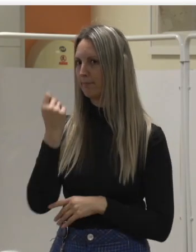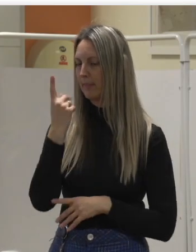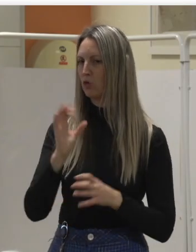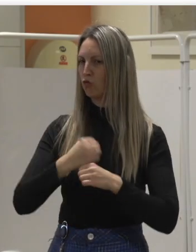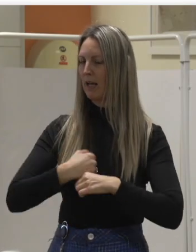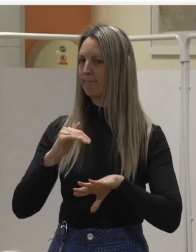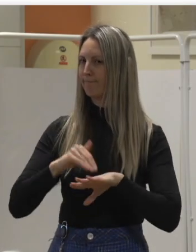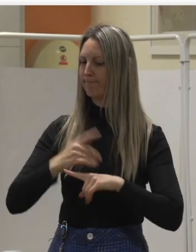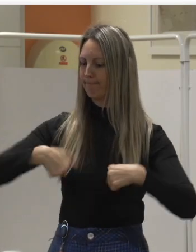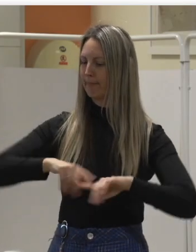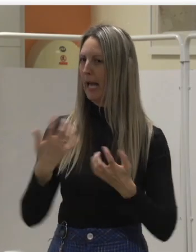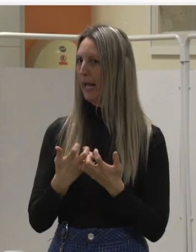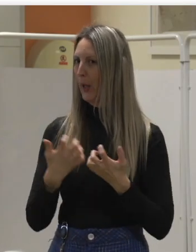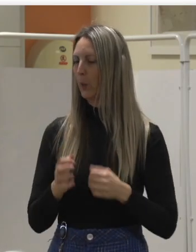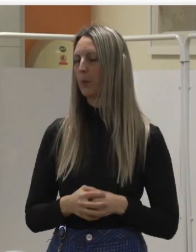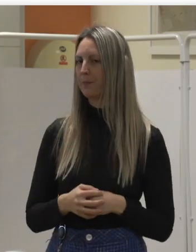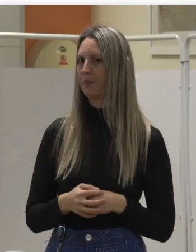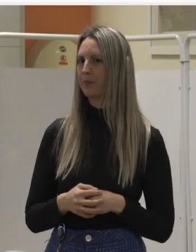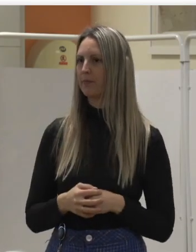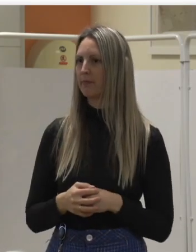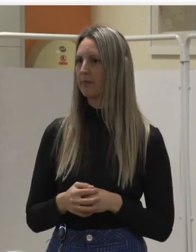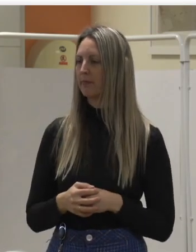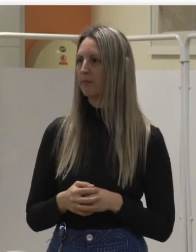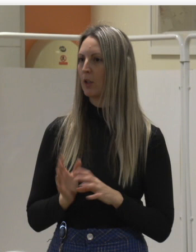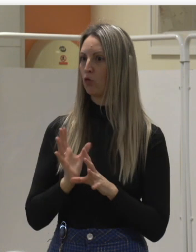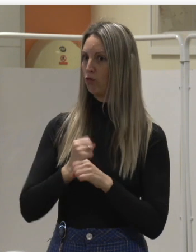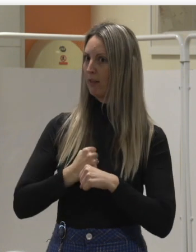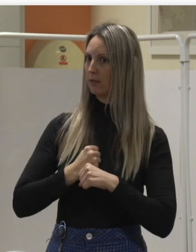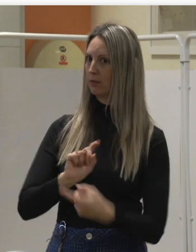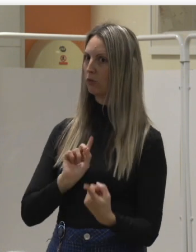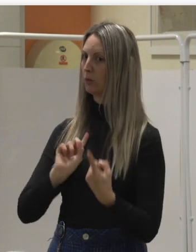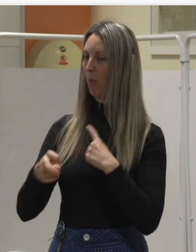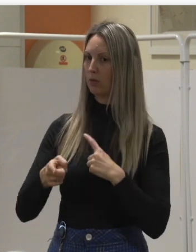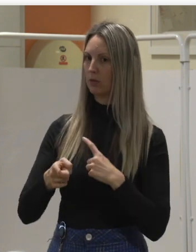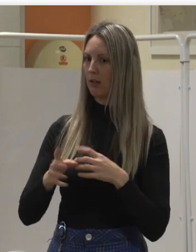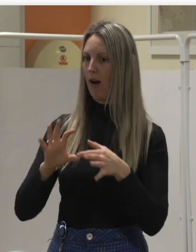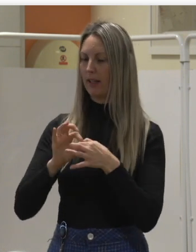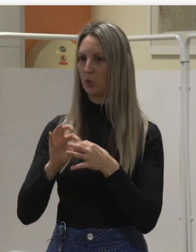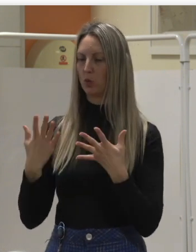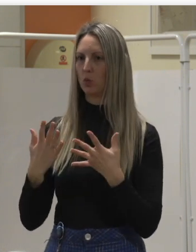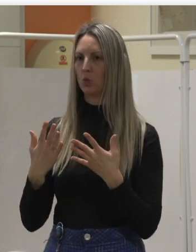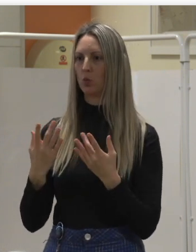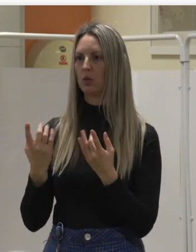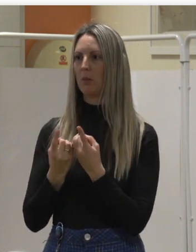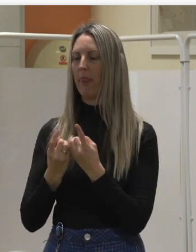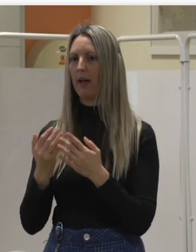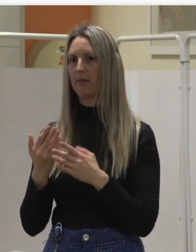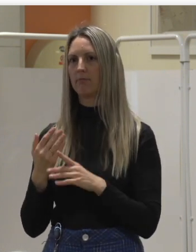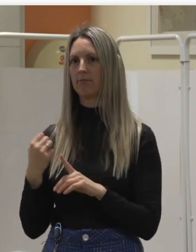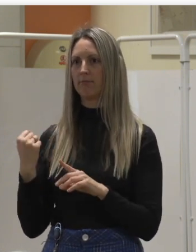a response which is for any kind of stimulus which we may not be used